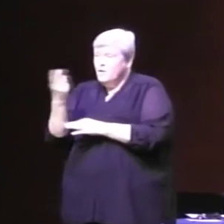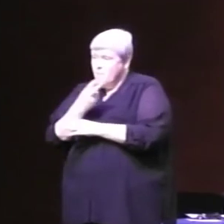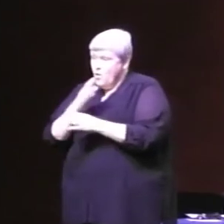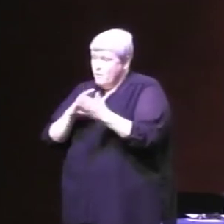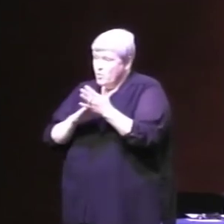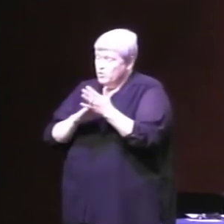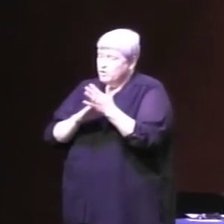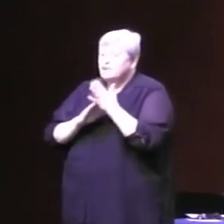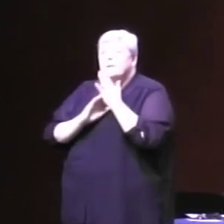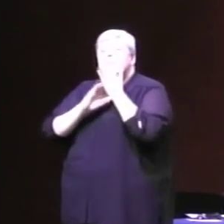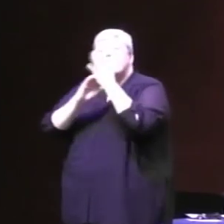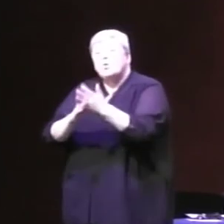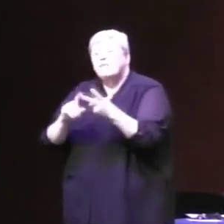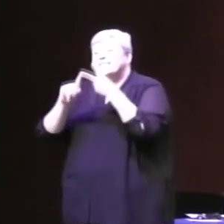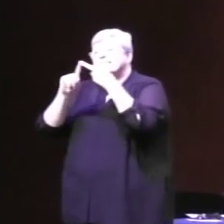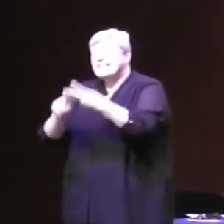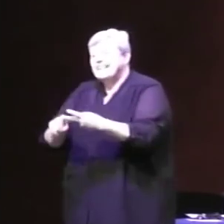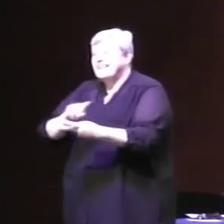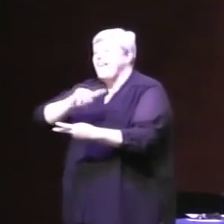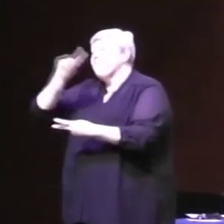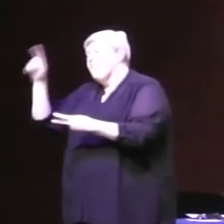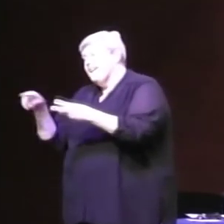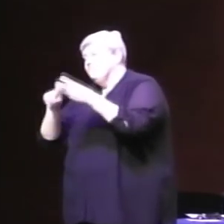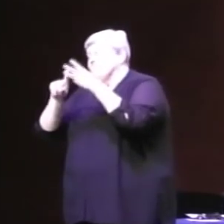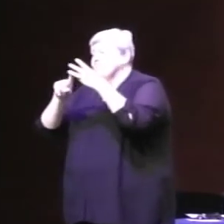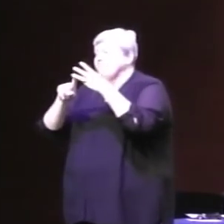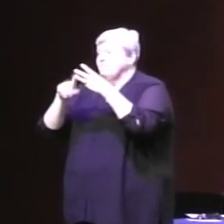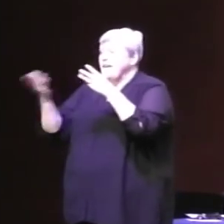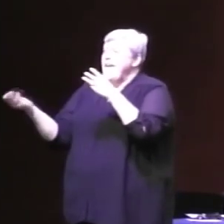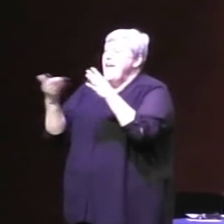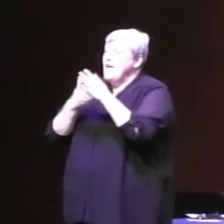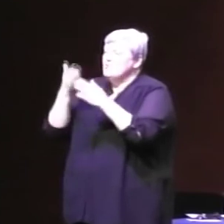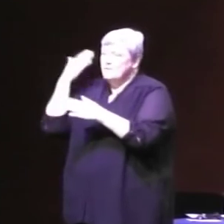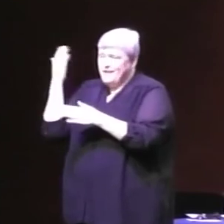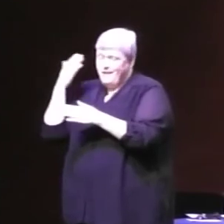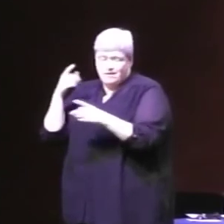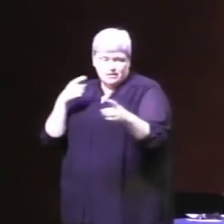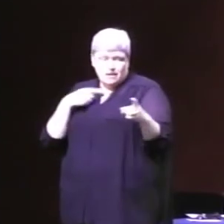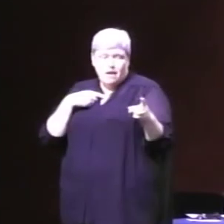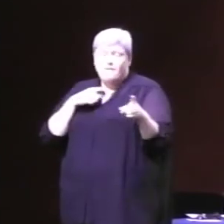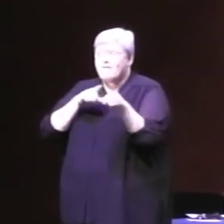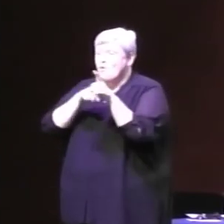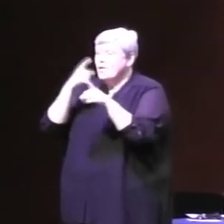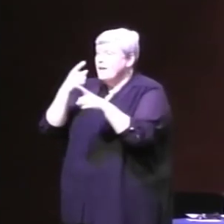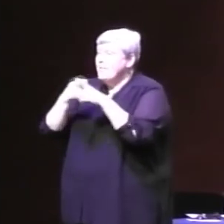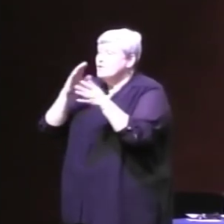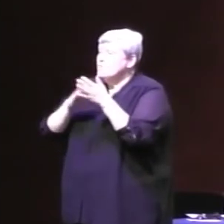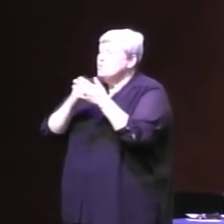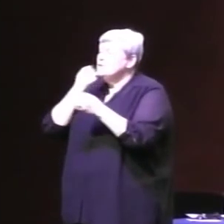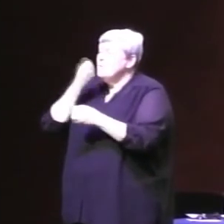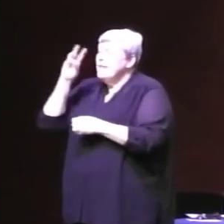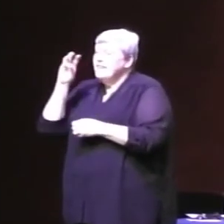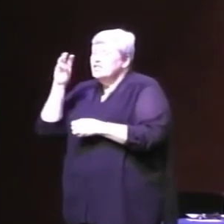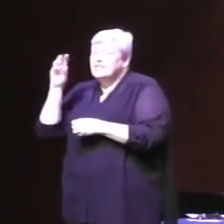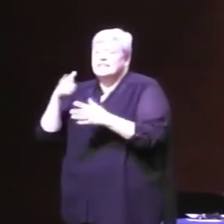moved and seconded before inviting for further speakers. Following this, emergency motion number 13,